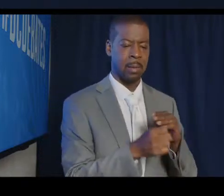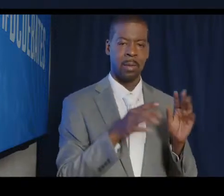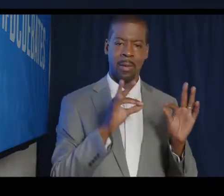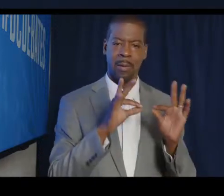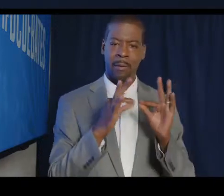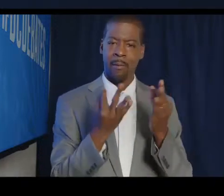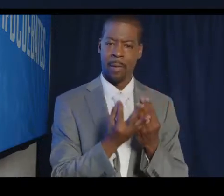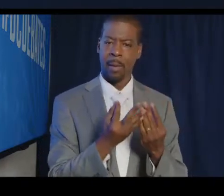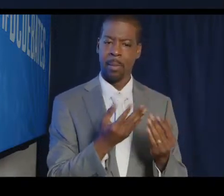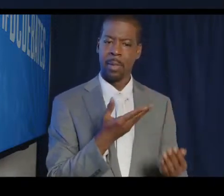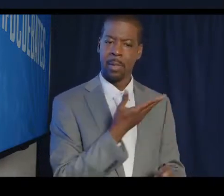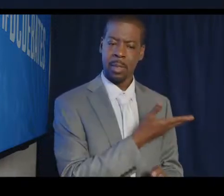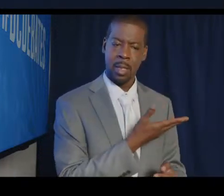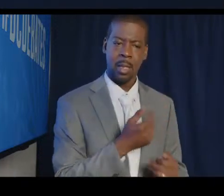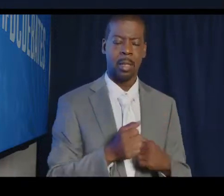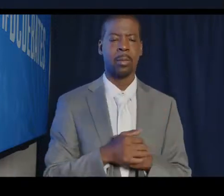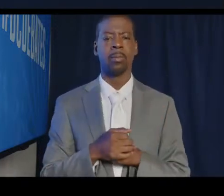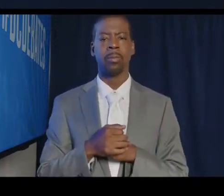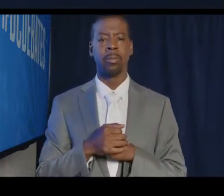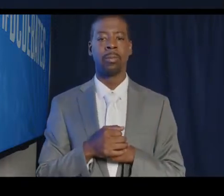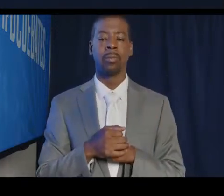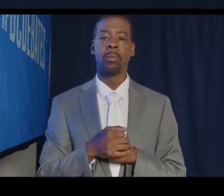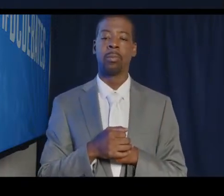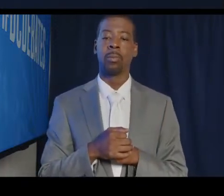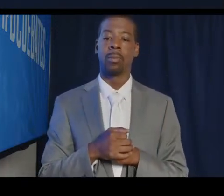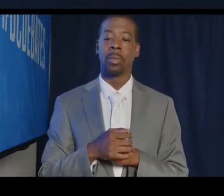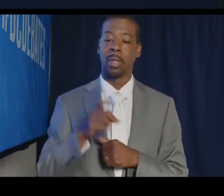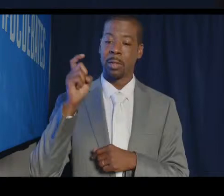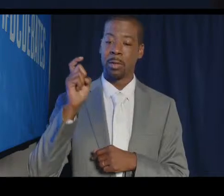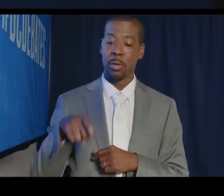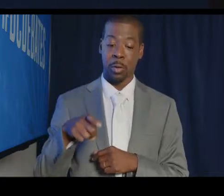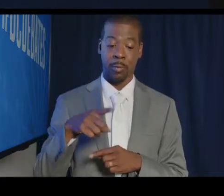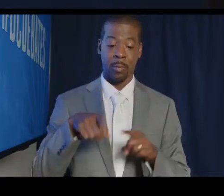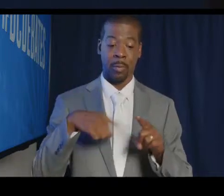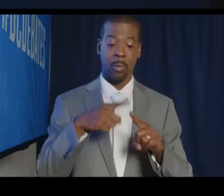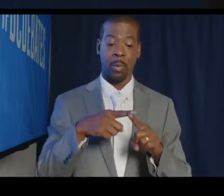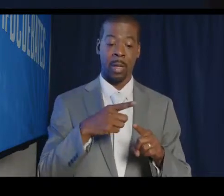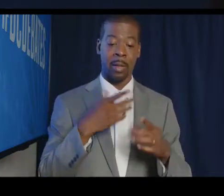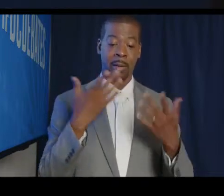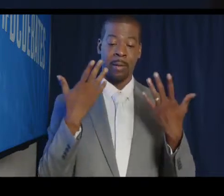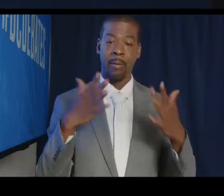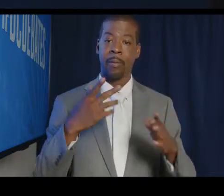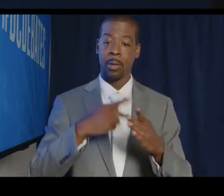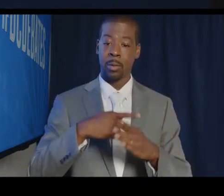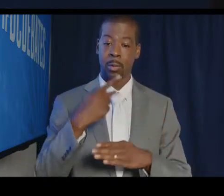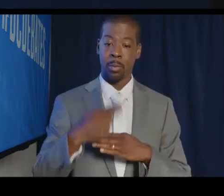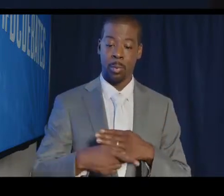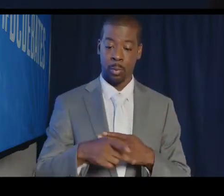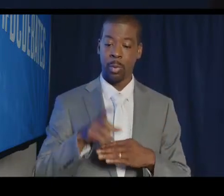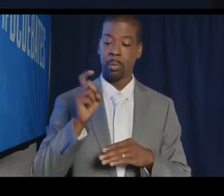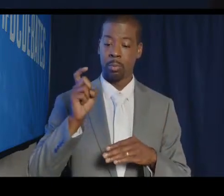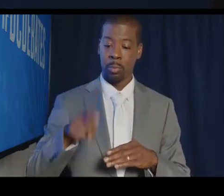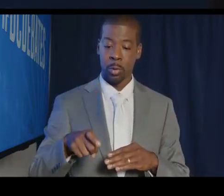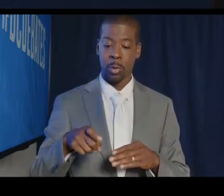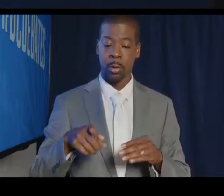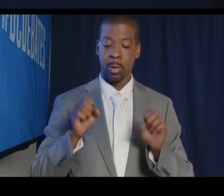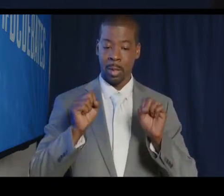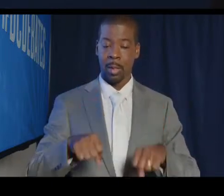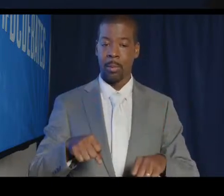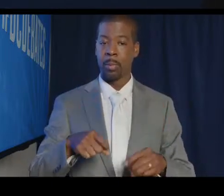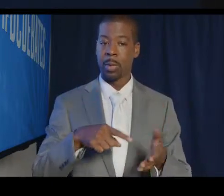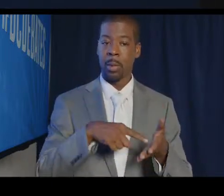And what was supposed to happen was once they concluded the program, either they were going to be able to afford to pay the market rent or whatever the rents